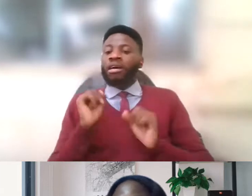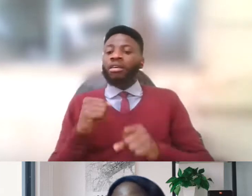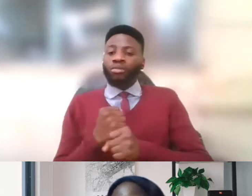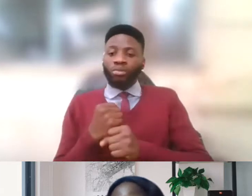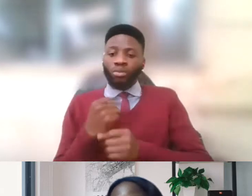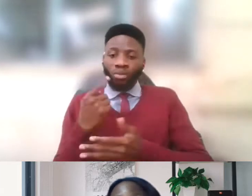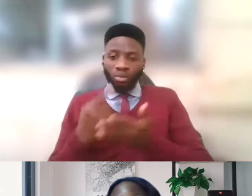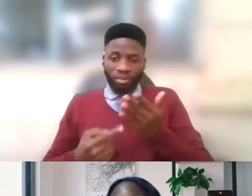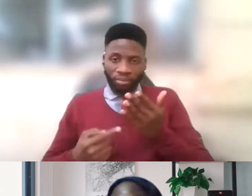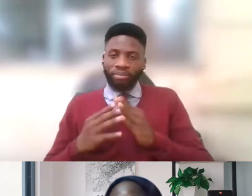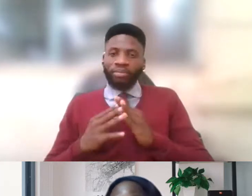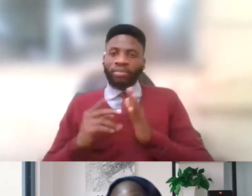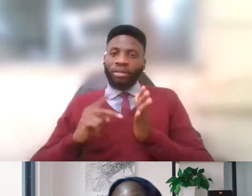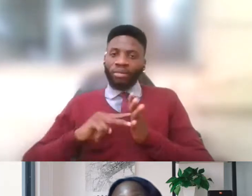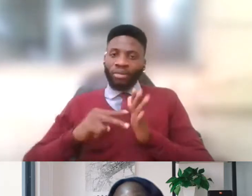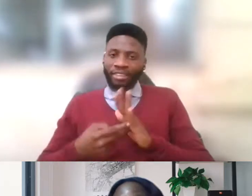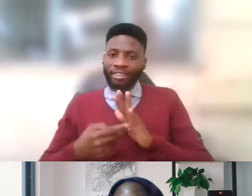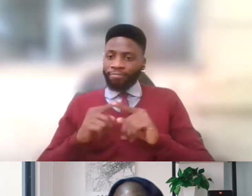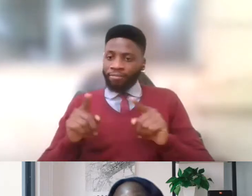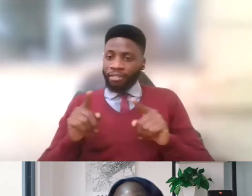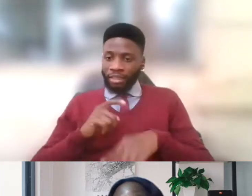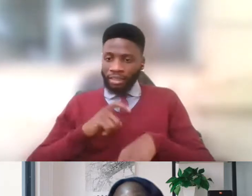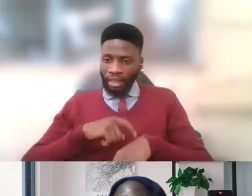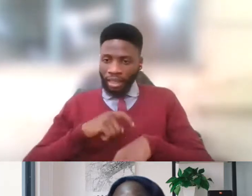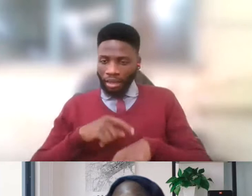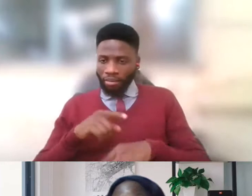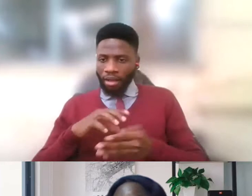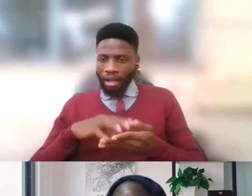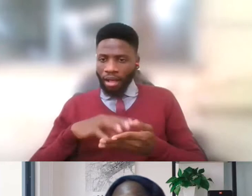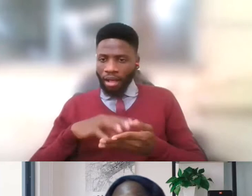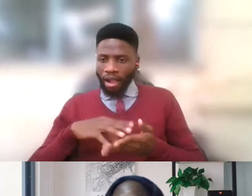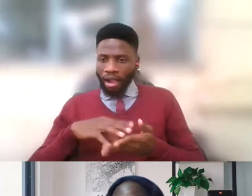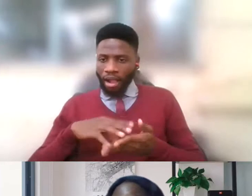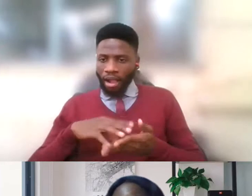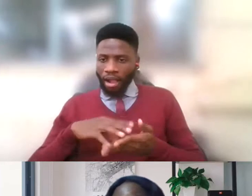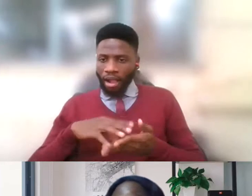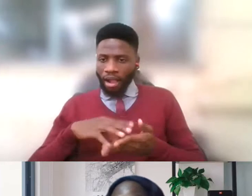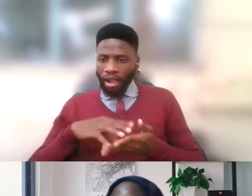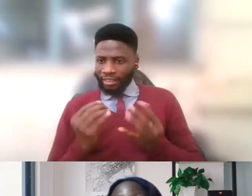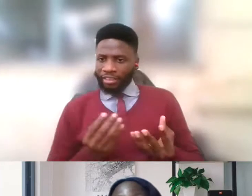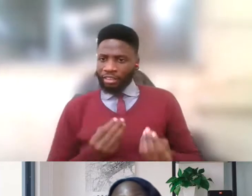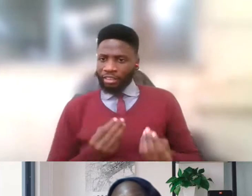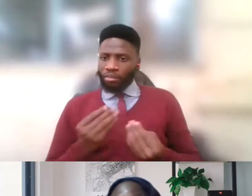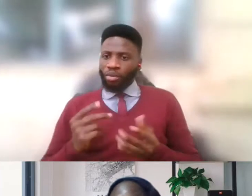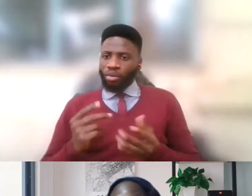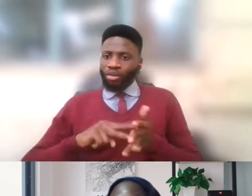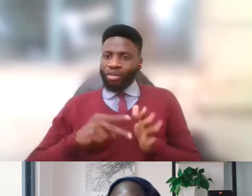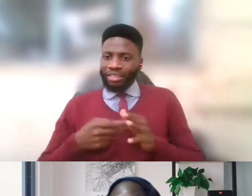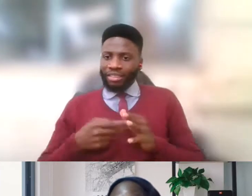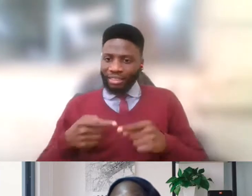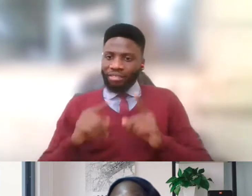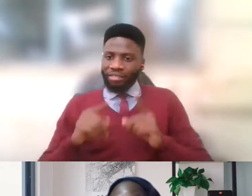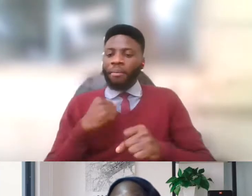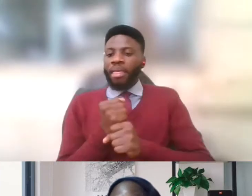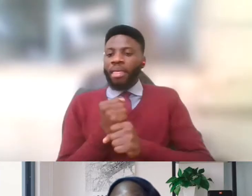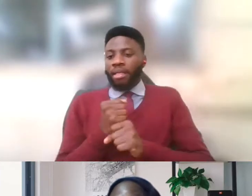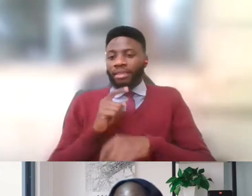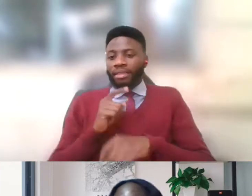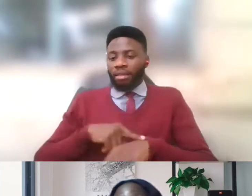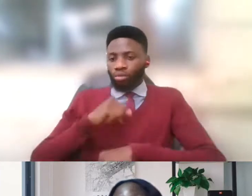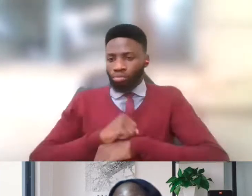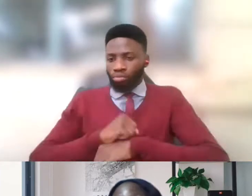adapt and change in the face of better understanding or better knowledge. And that's the key part from my perspective.